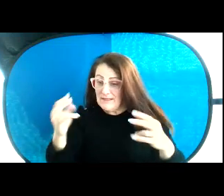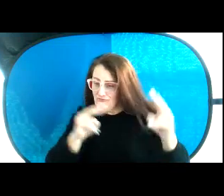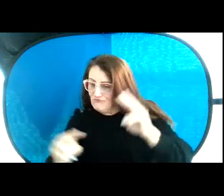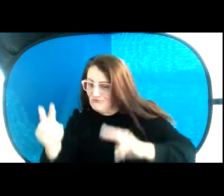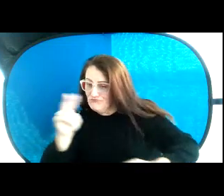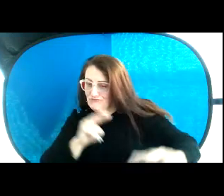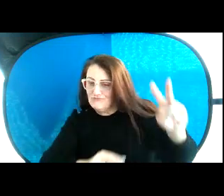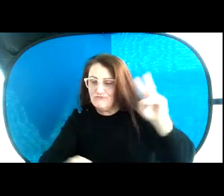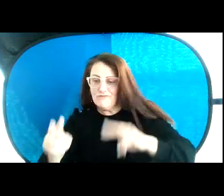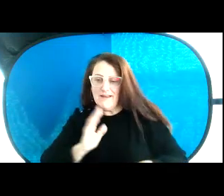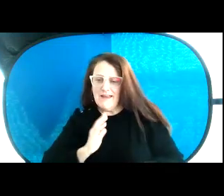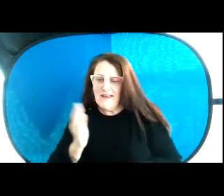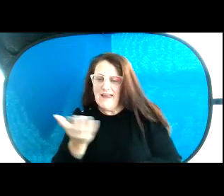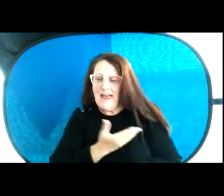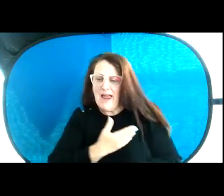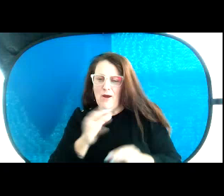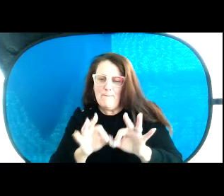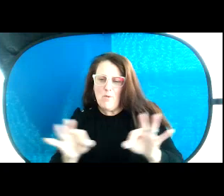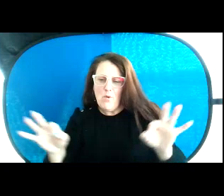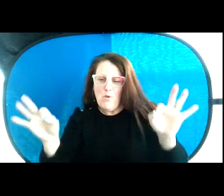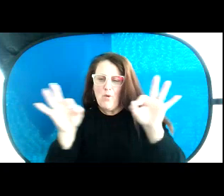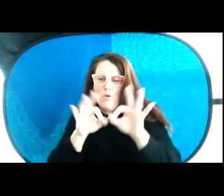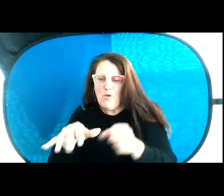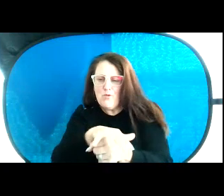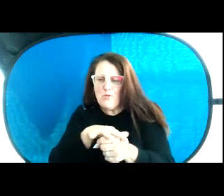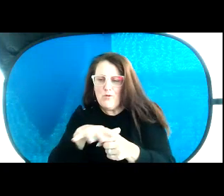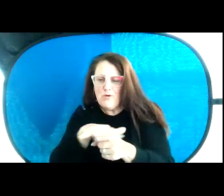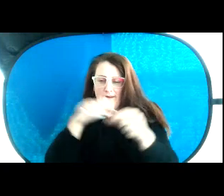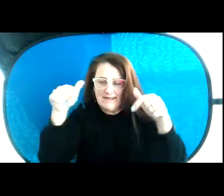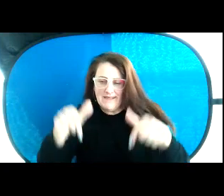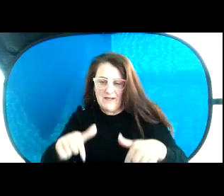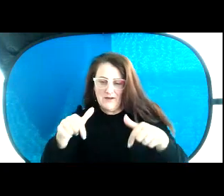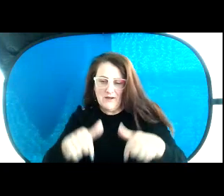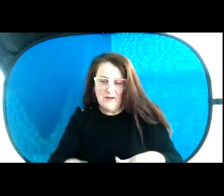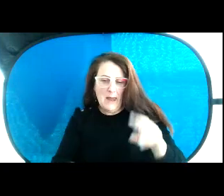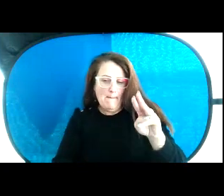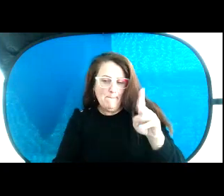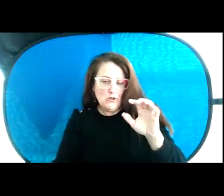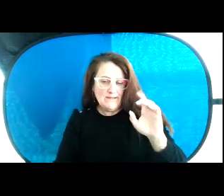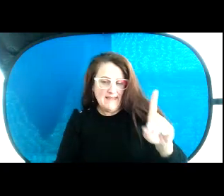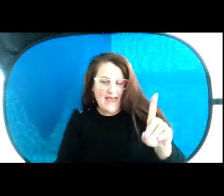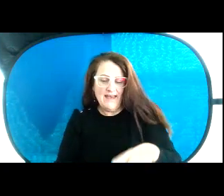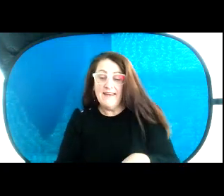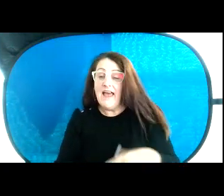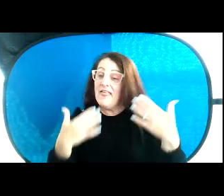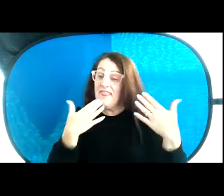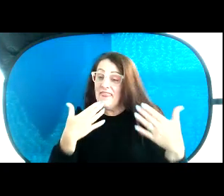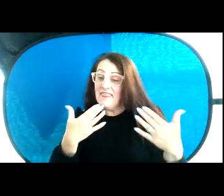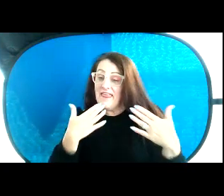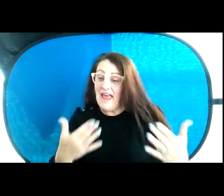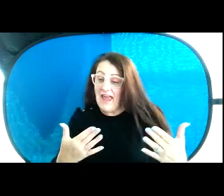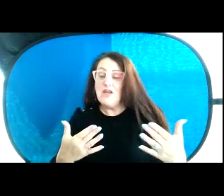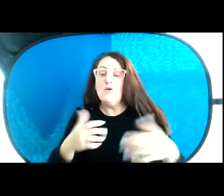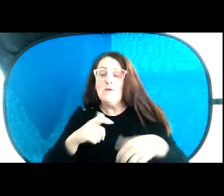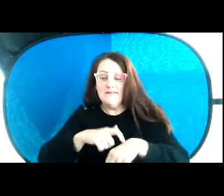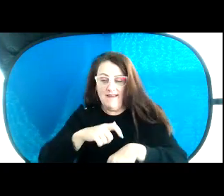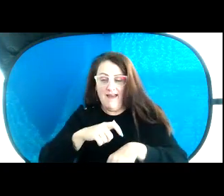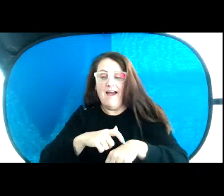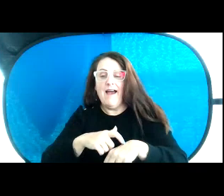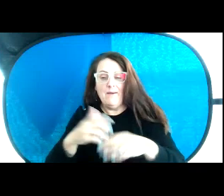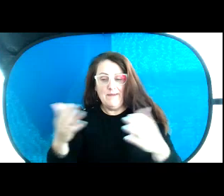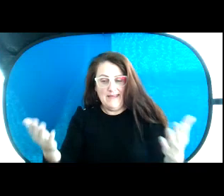some of those things that are important to our region. I want to start by thanking you for those of you that did spend some time with us this morning.